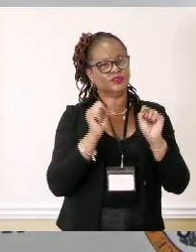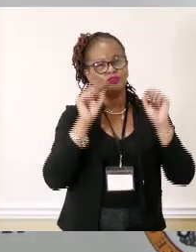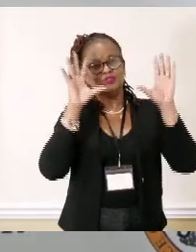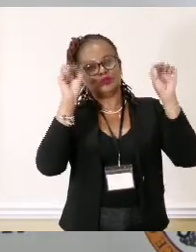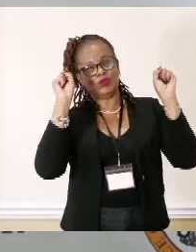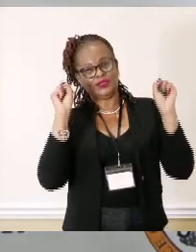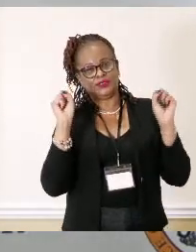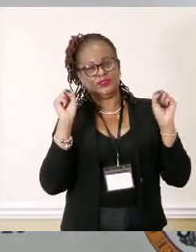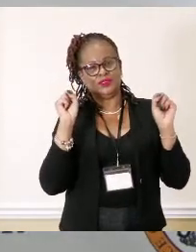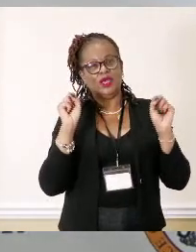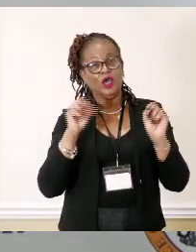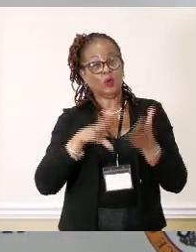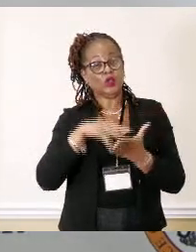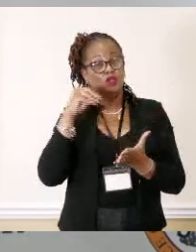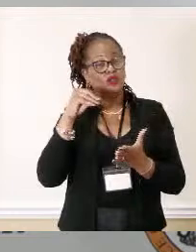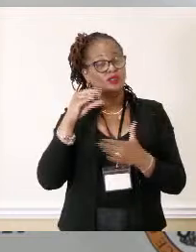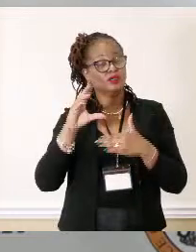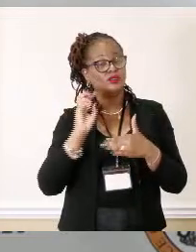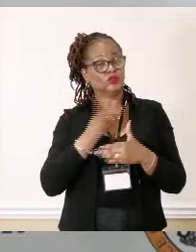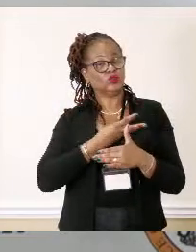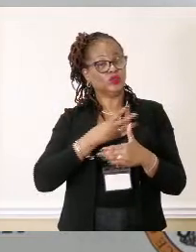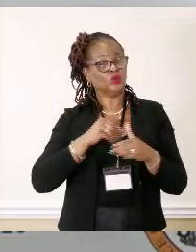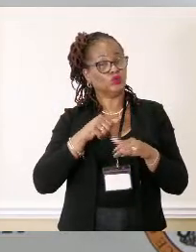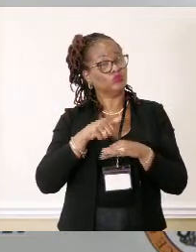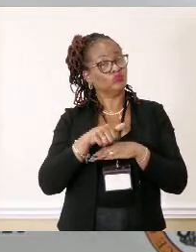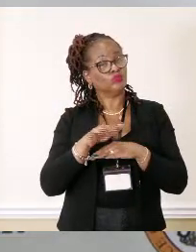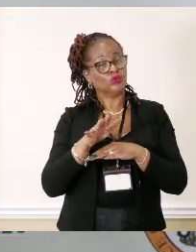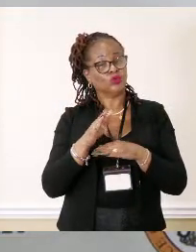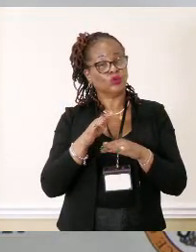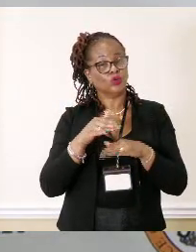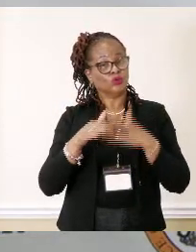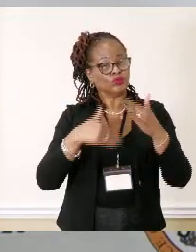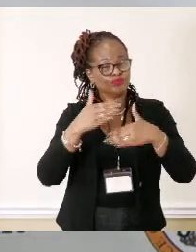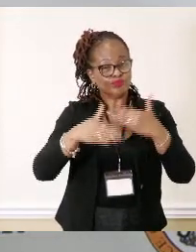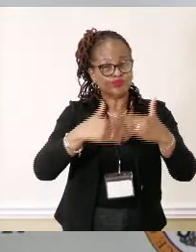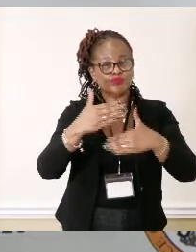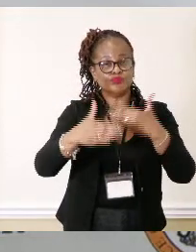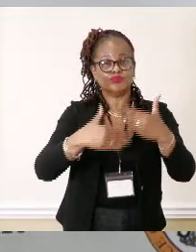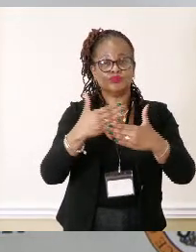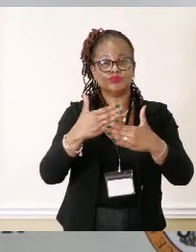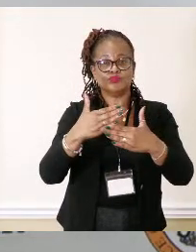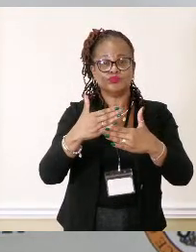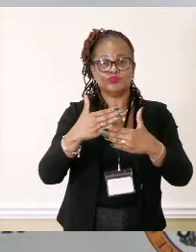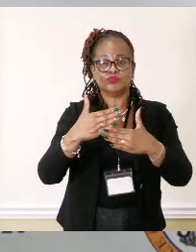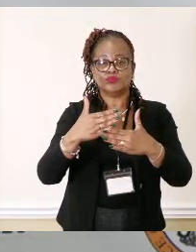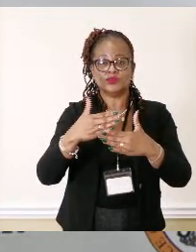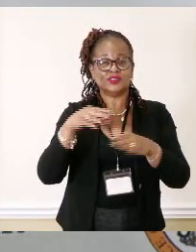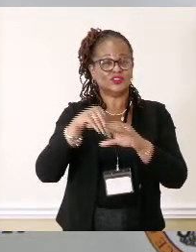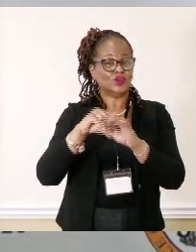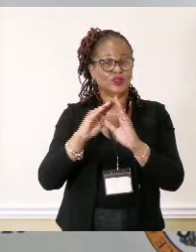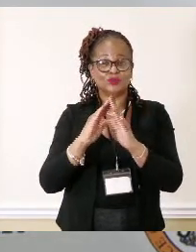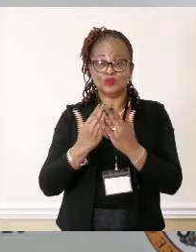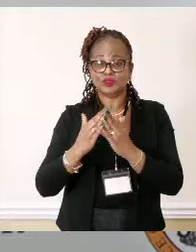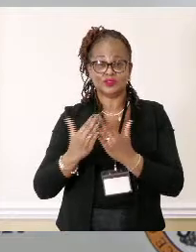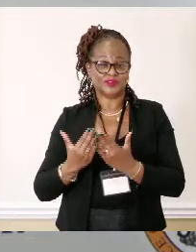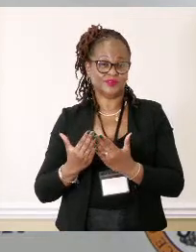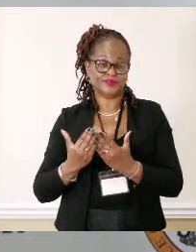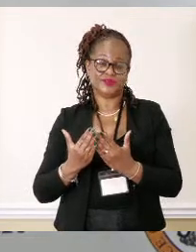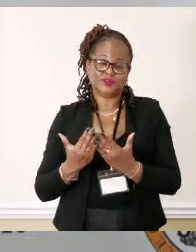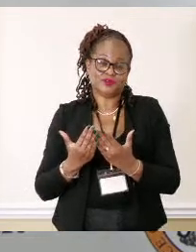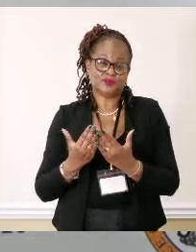surprises, and we're learning as we go. The script is not written, the textbooks are not available.